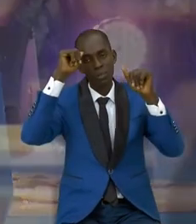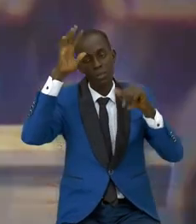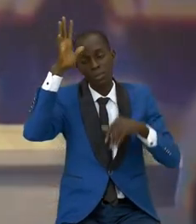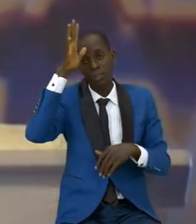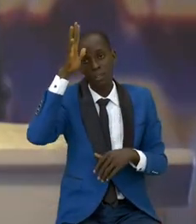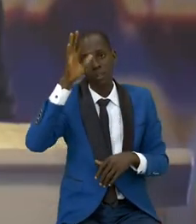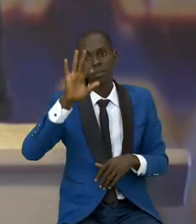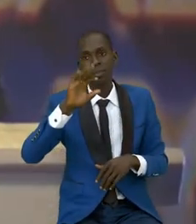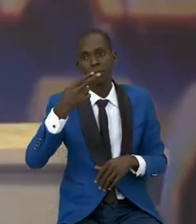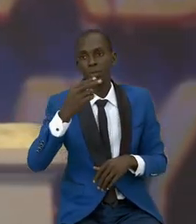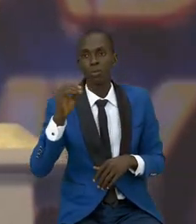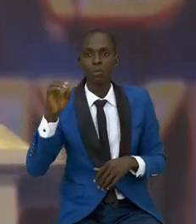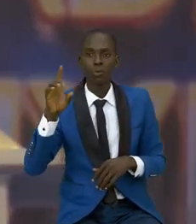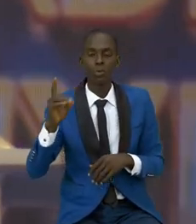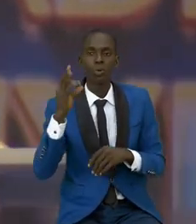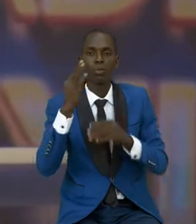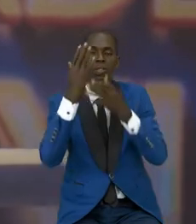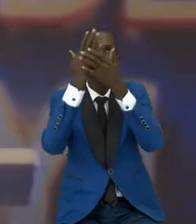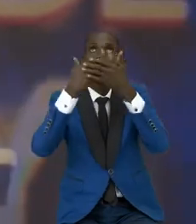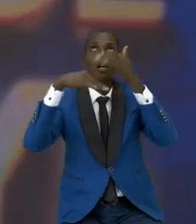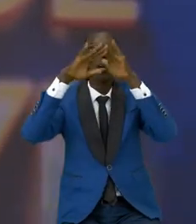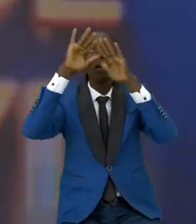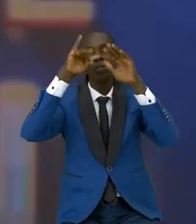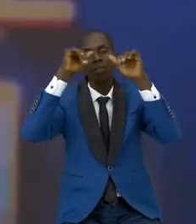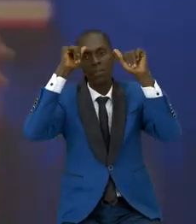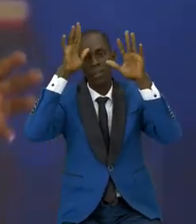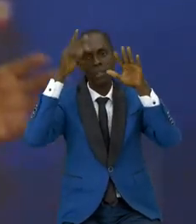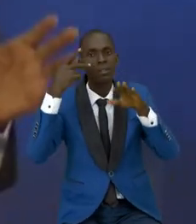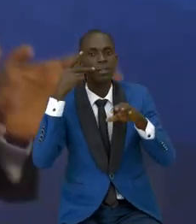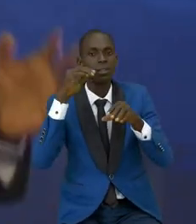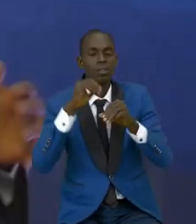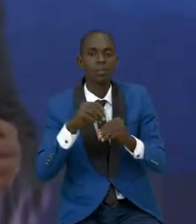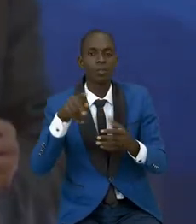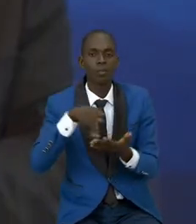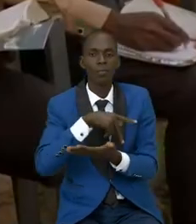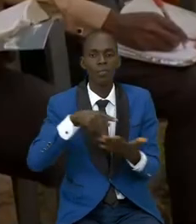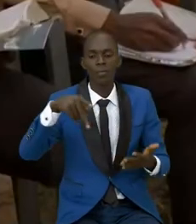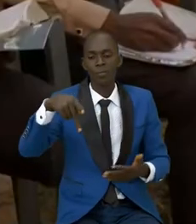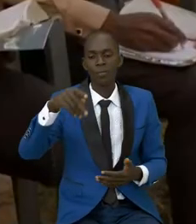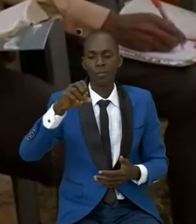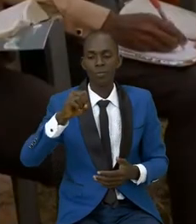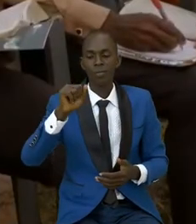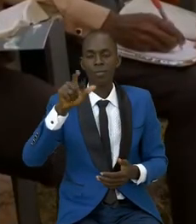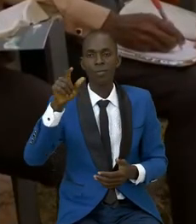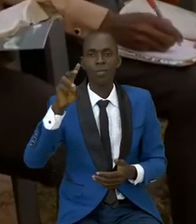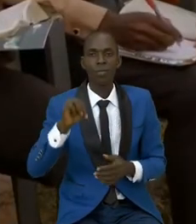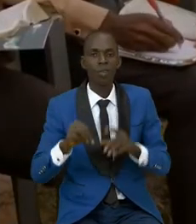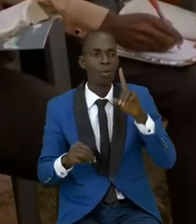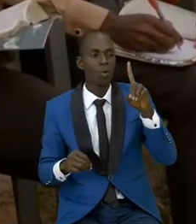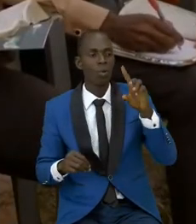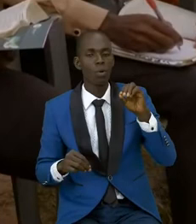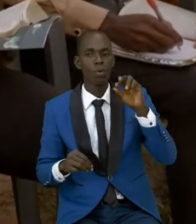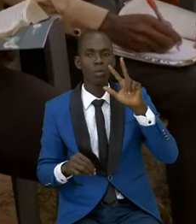Heavenly Father. We're looking at Psalm 103, verse 11.